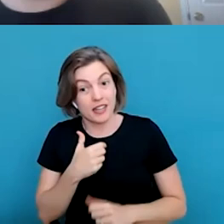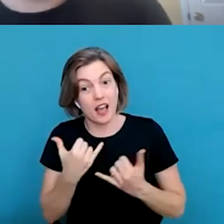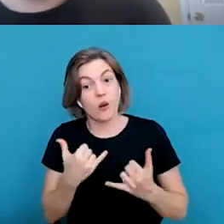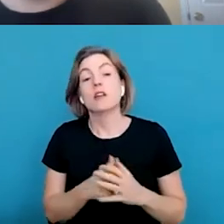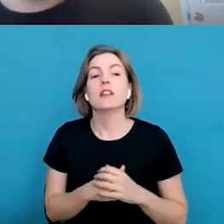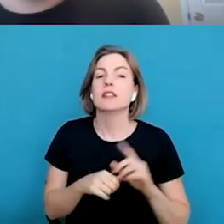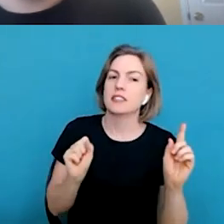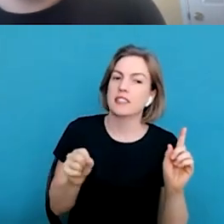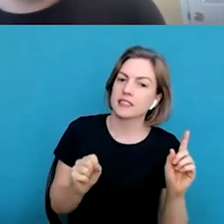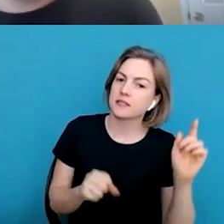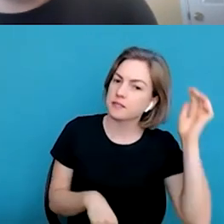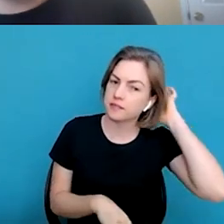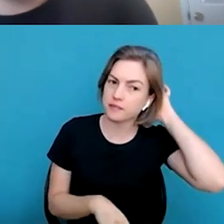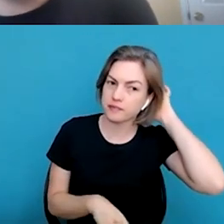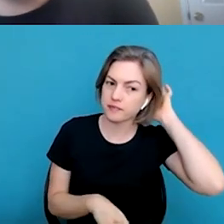Yes. Yes.